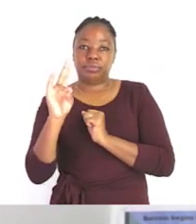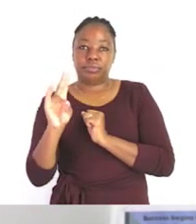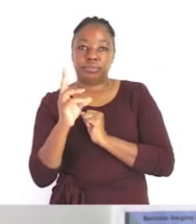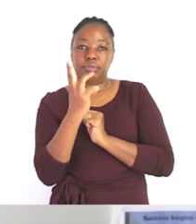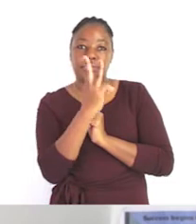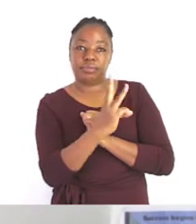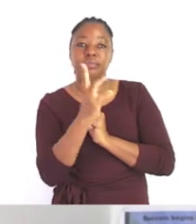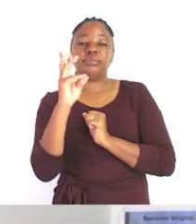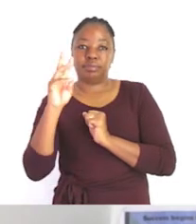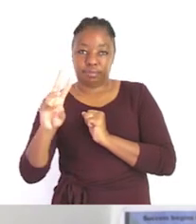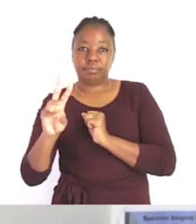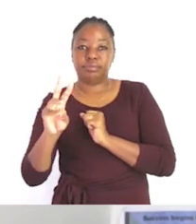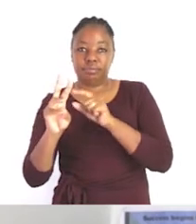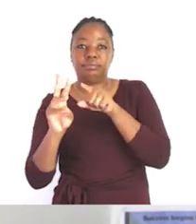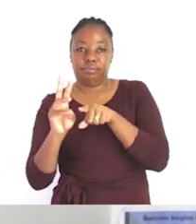36.